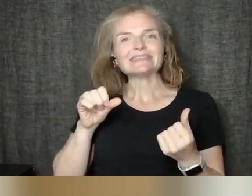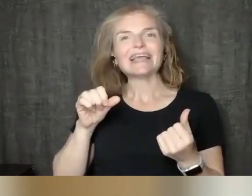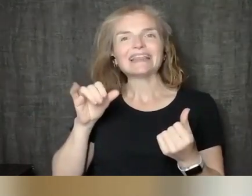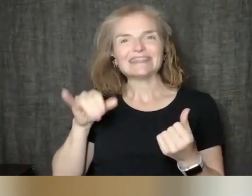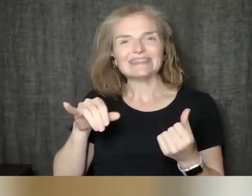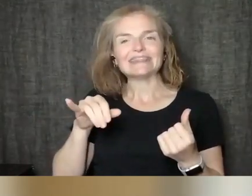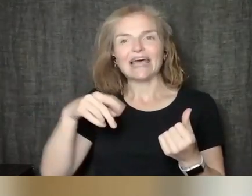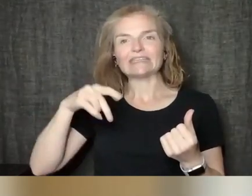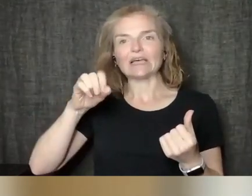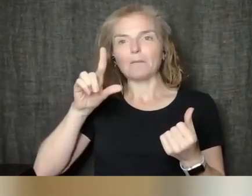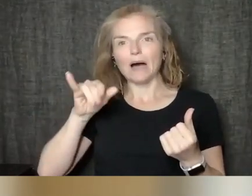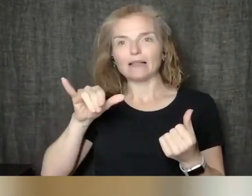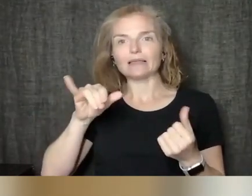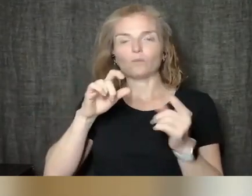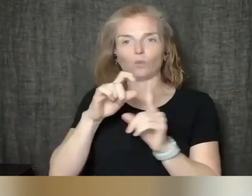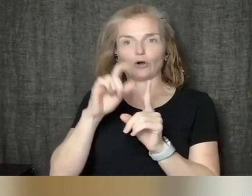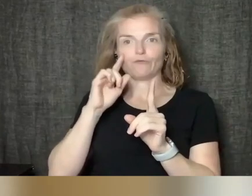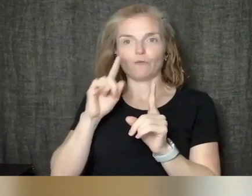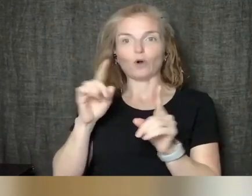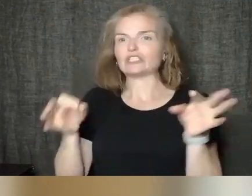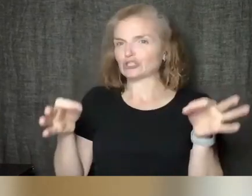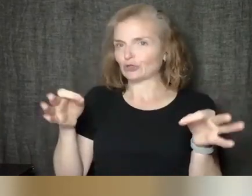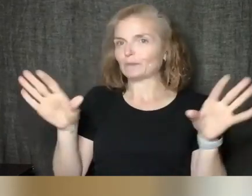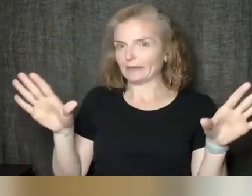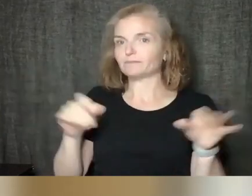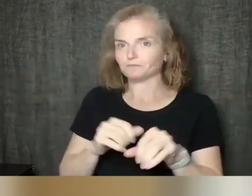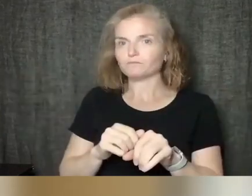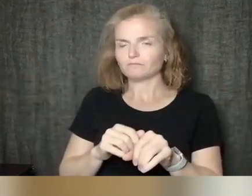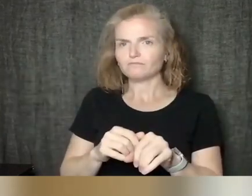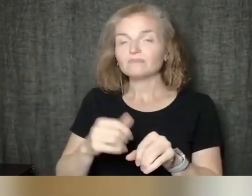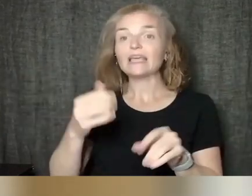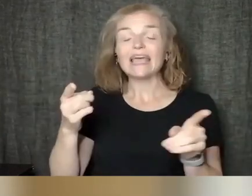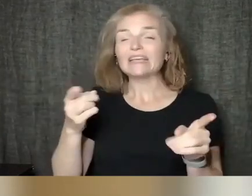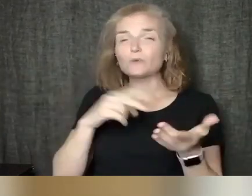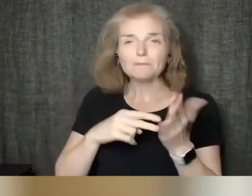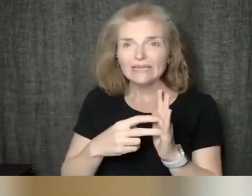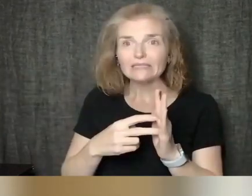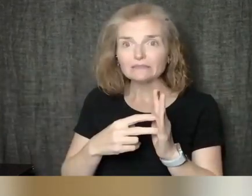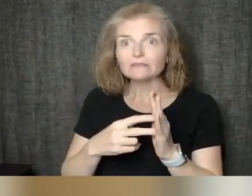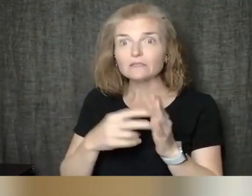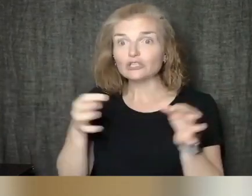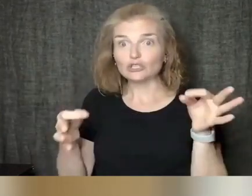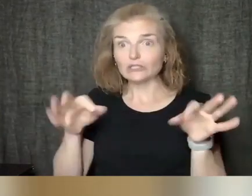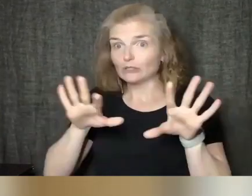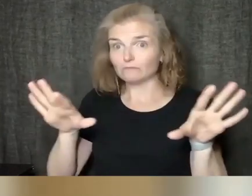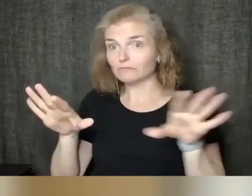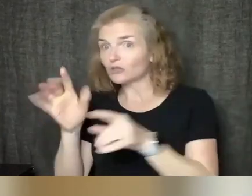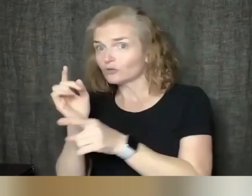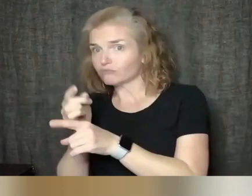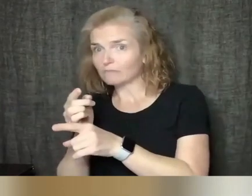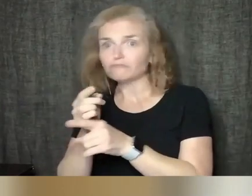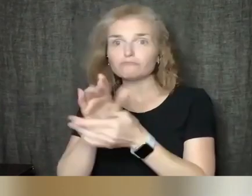term for wisdom or discernment, is to basically discern the wholesome from the unwholesome. we have to discern if this is rooted